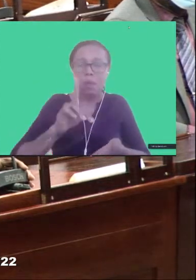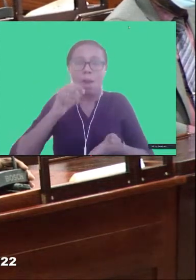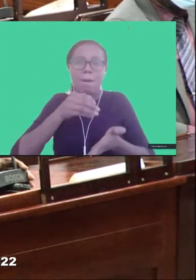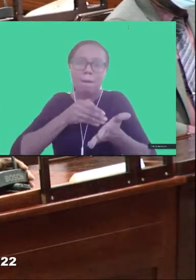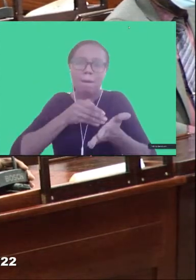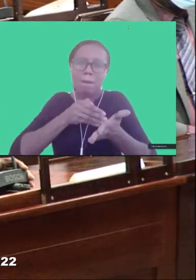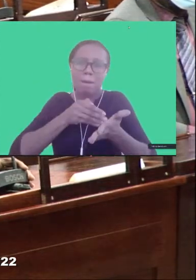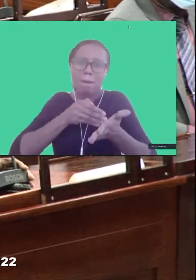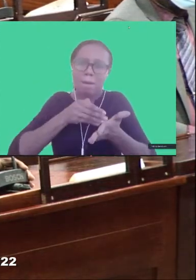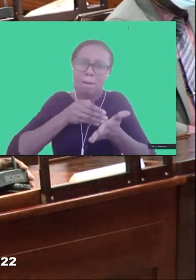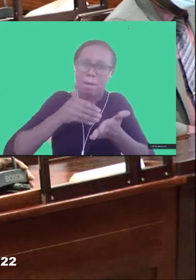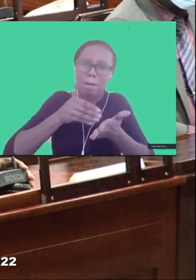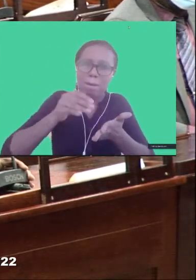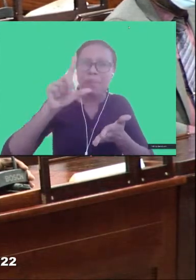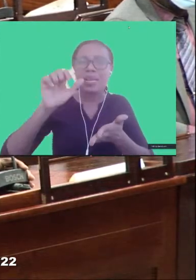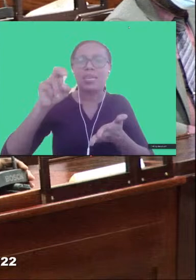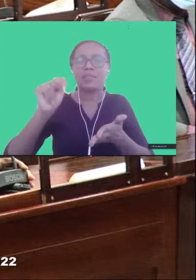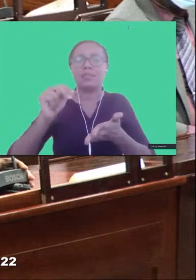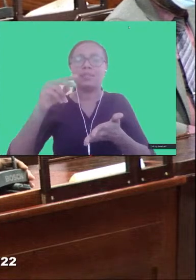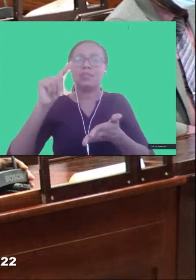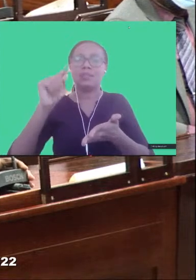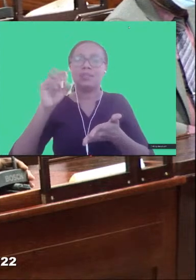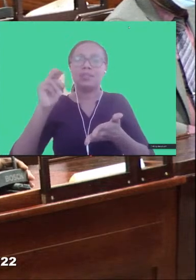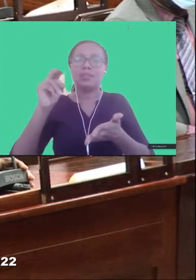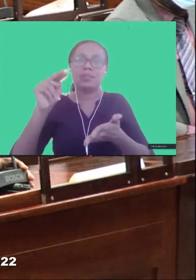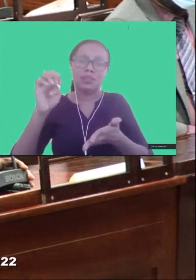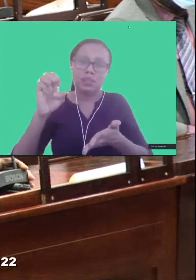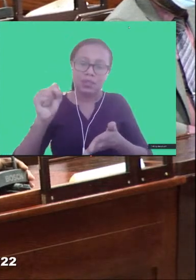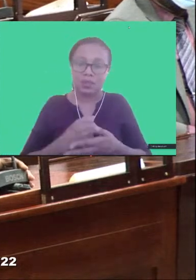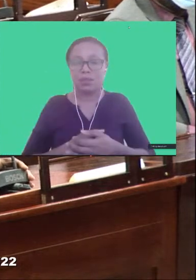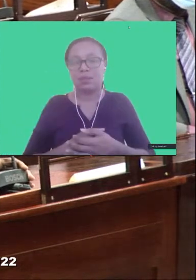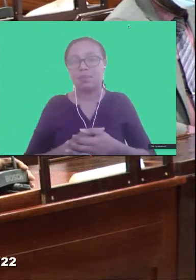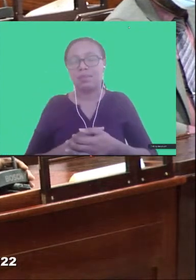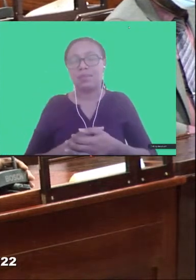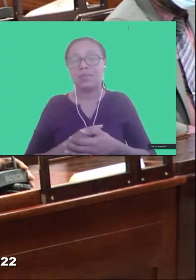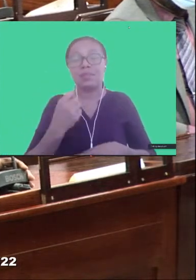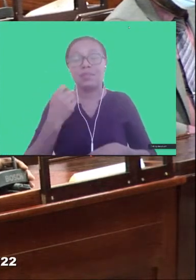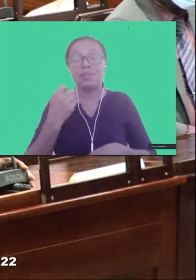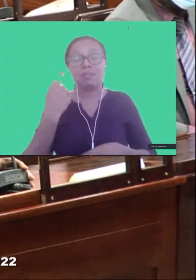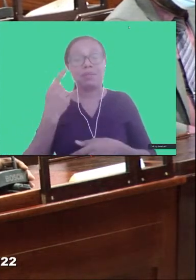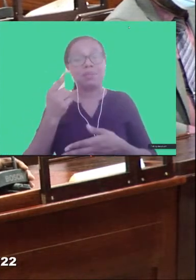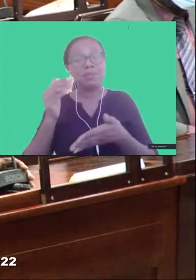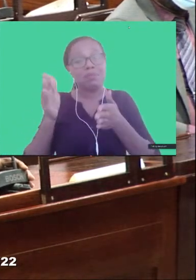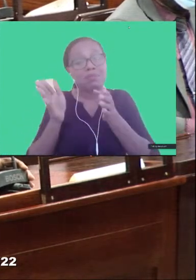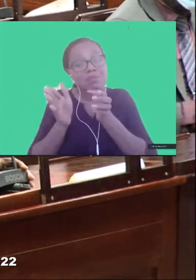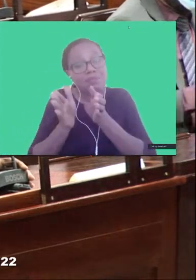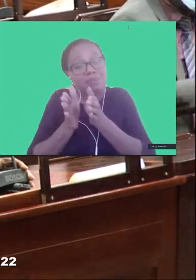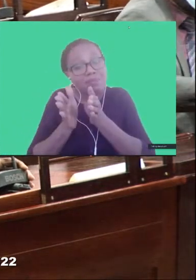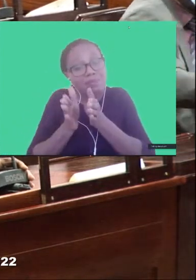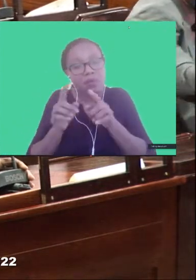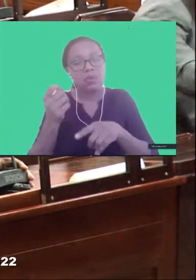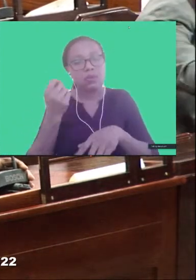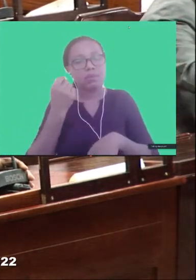be small, but it shows that a small island state like ours can punch above our weight. So I just want to know if you are looking to exploit